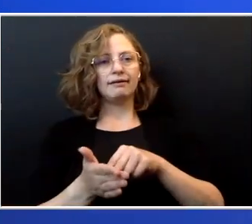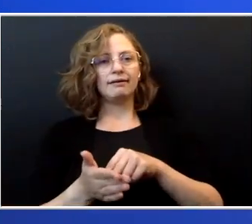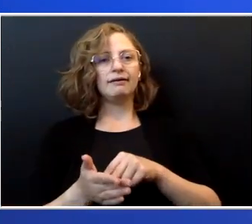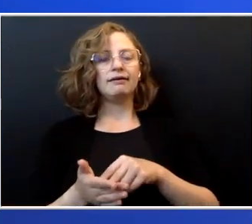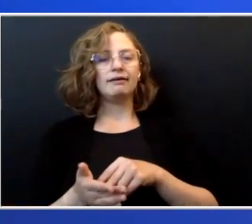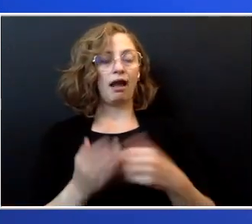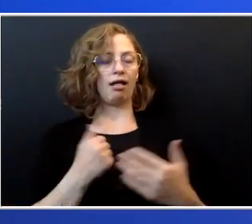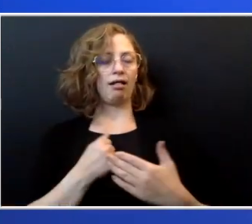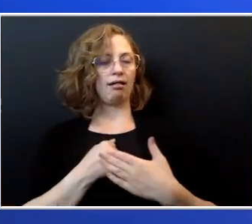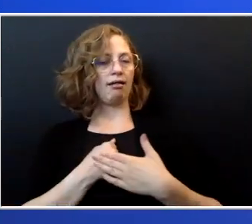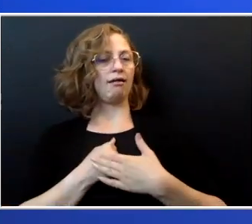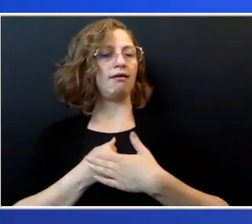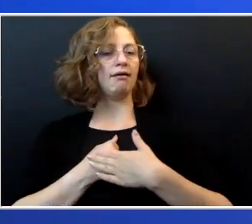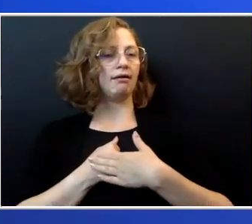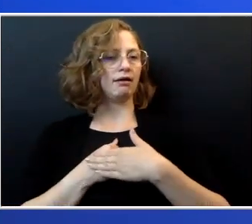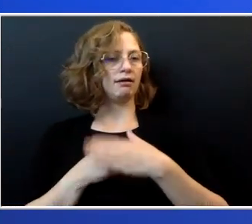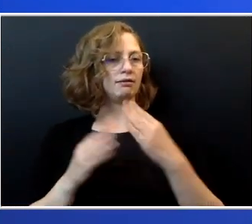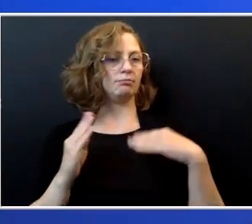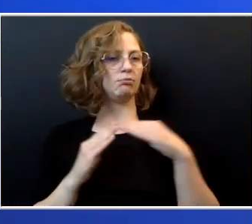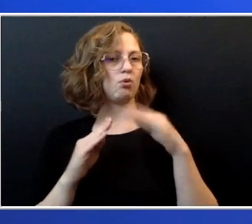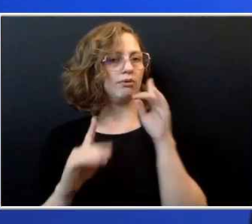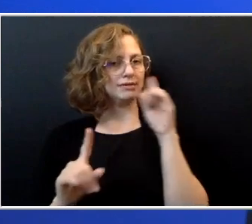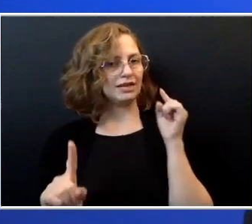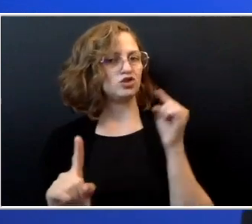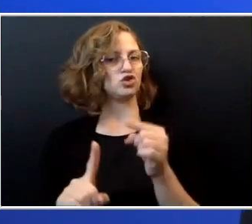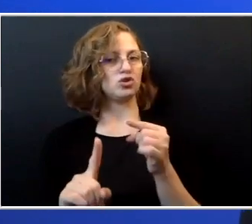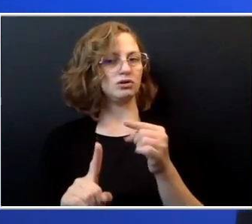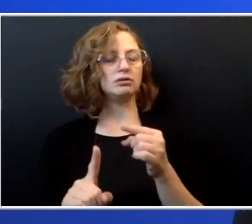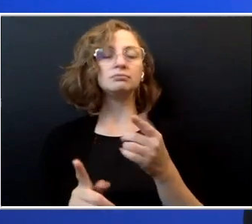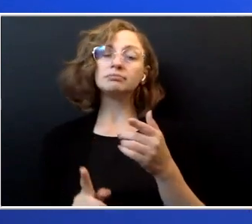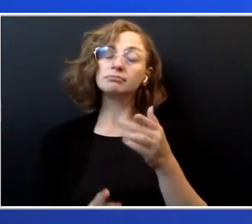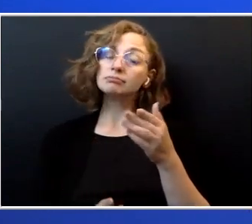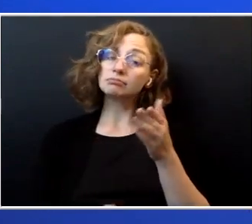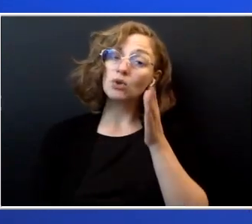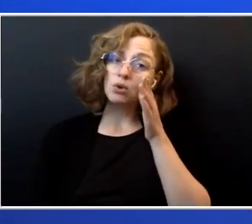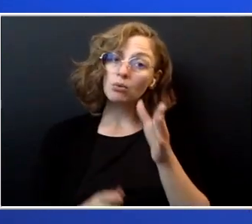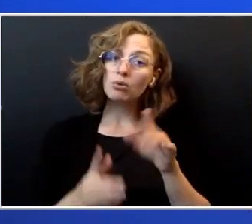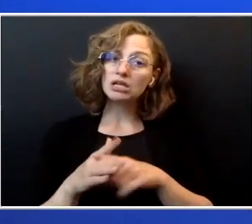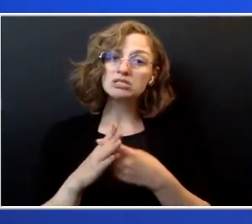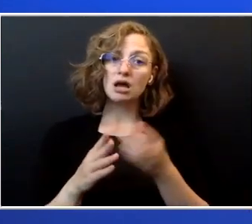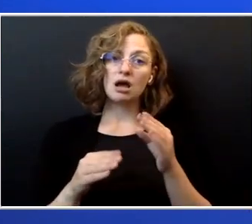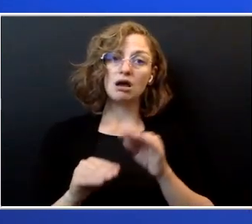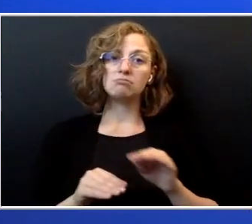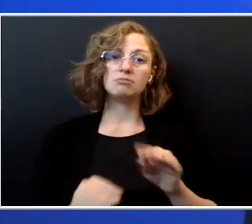that outcome. You'll start moving more. Then there's other people that look down and go,